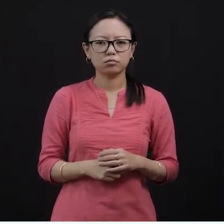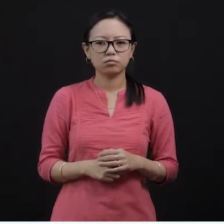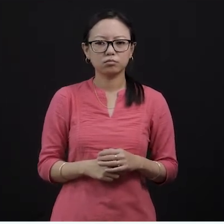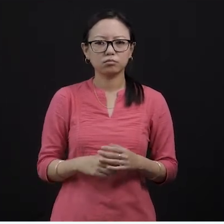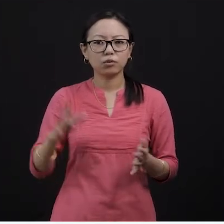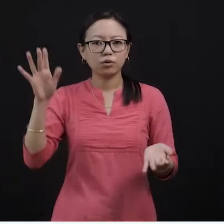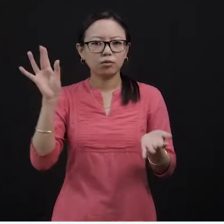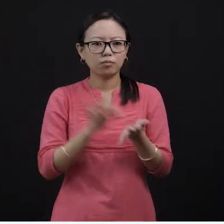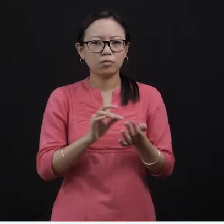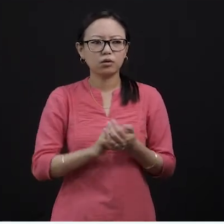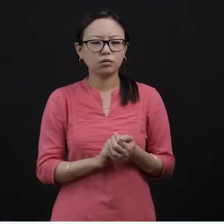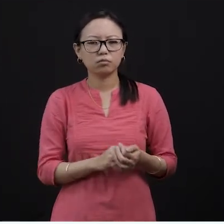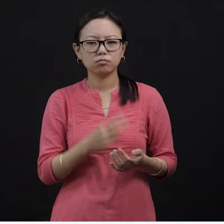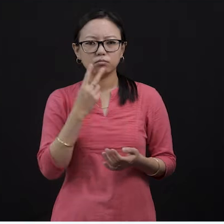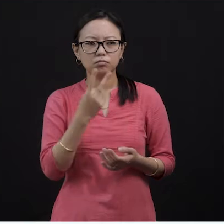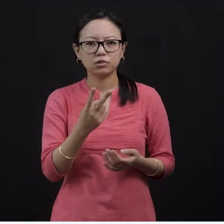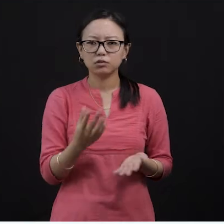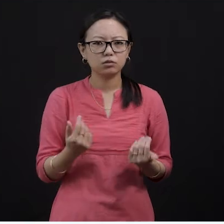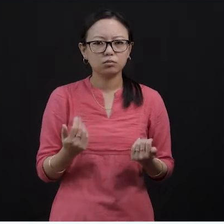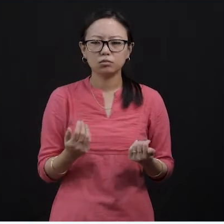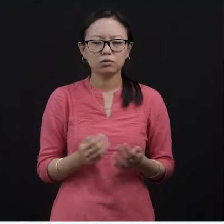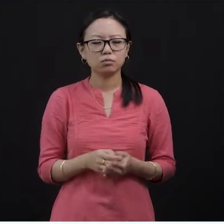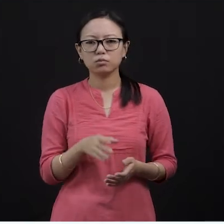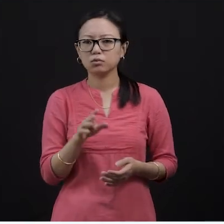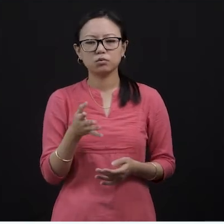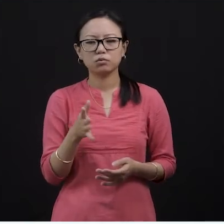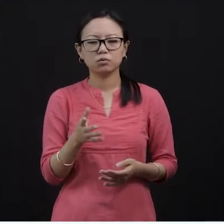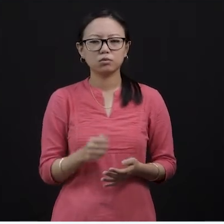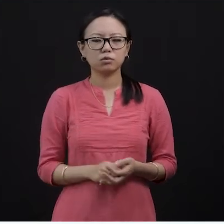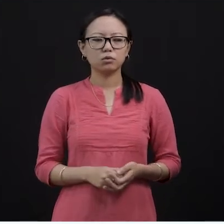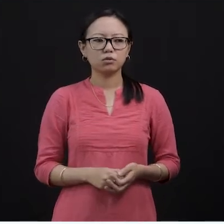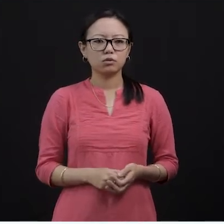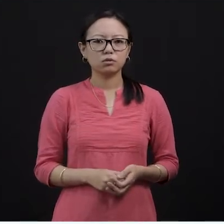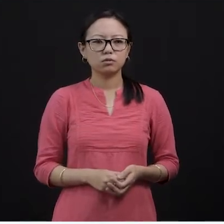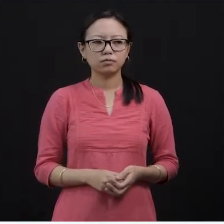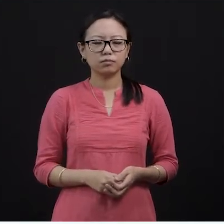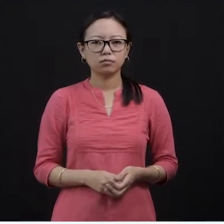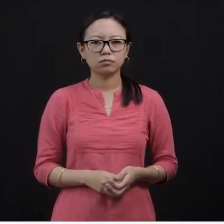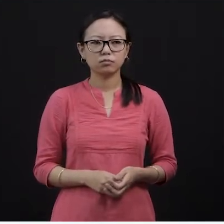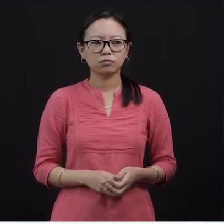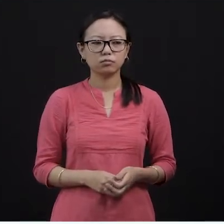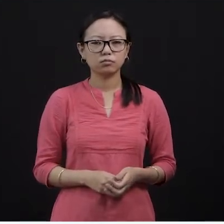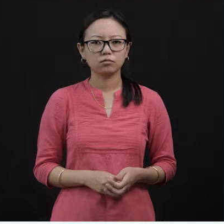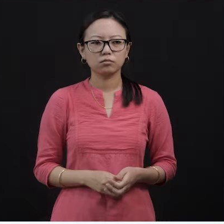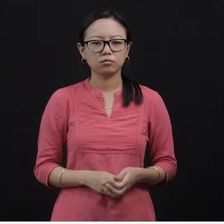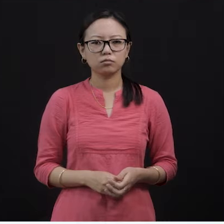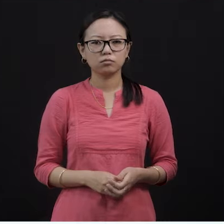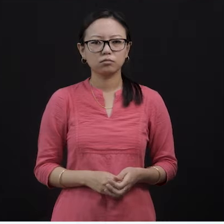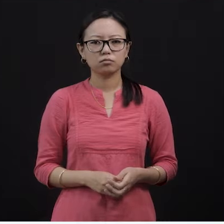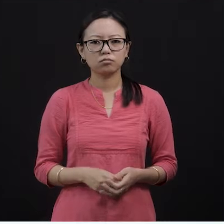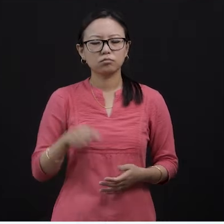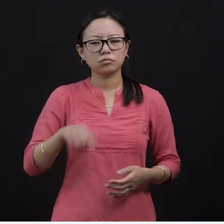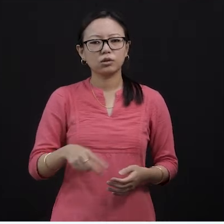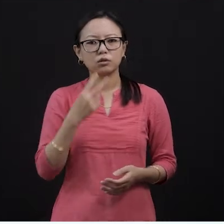make sure that we don't let any other see the magnet. Now students, here we are going to see the effects